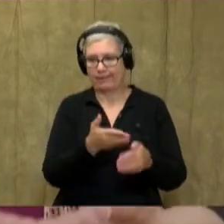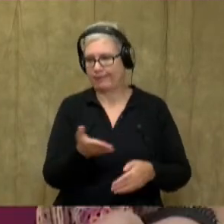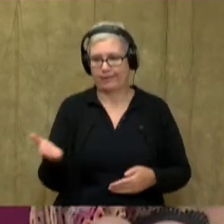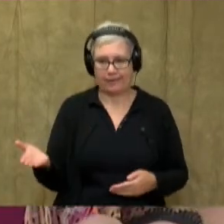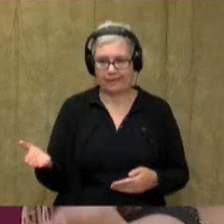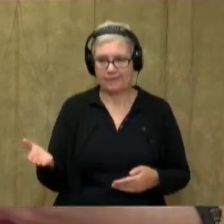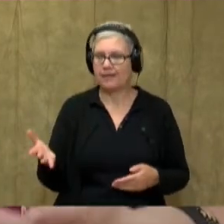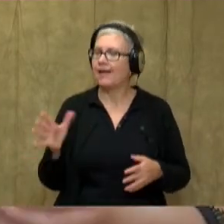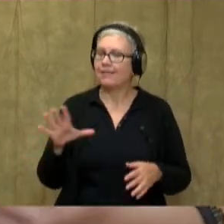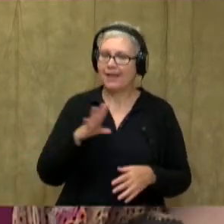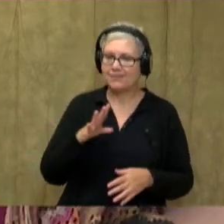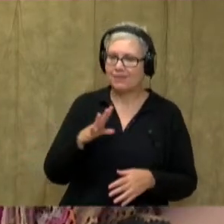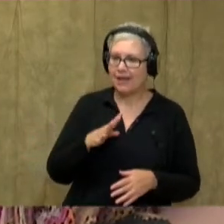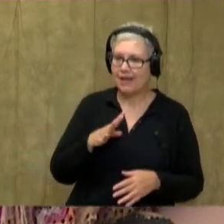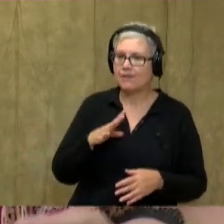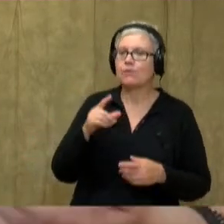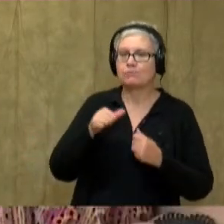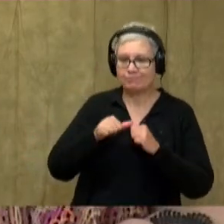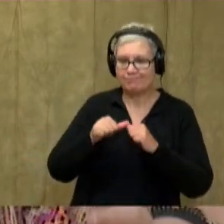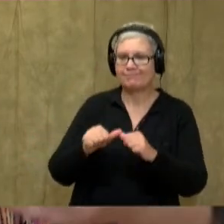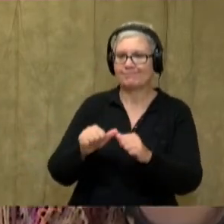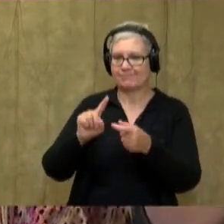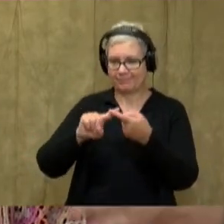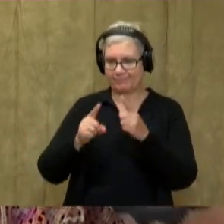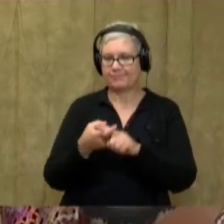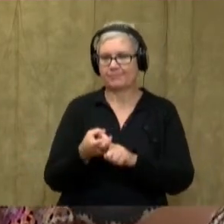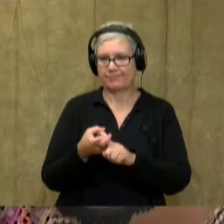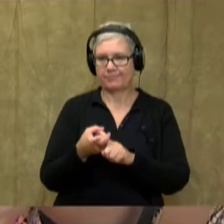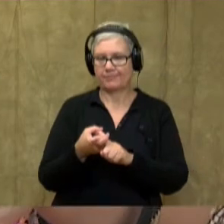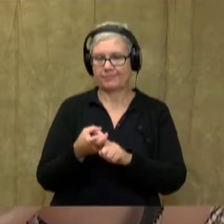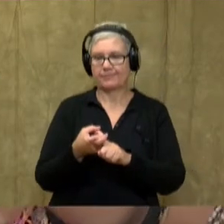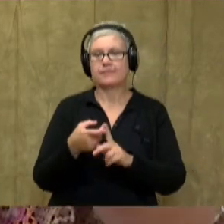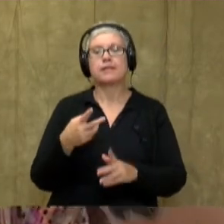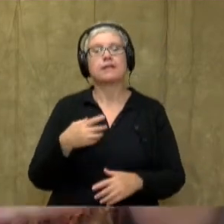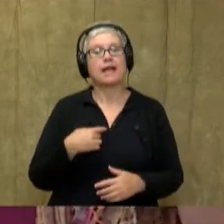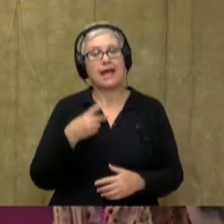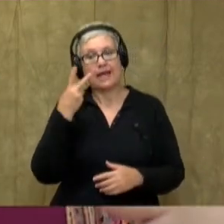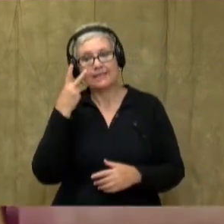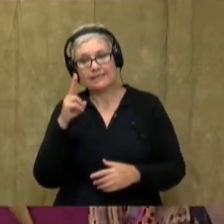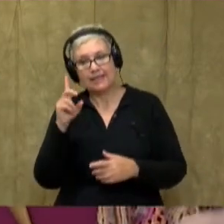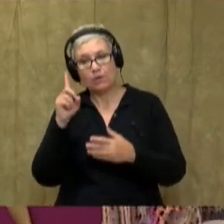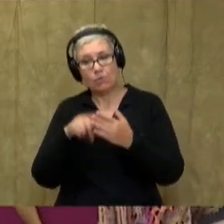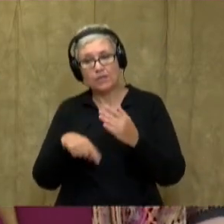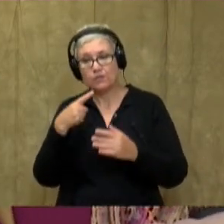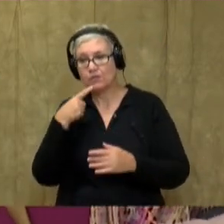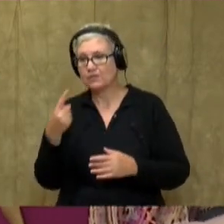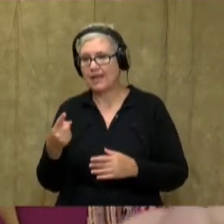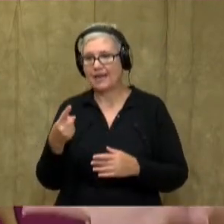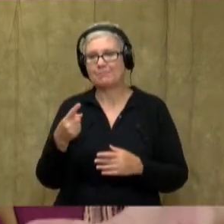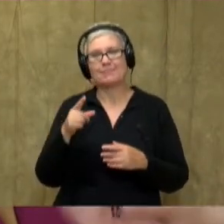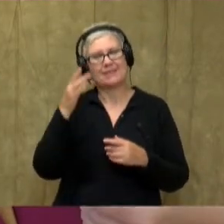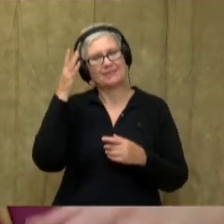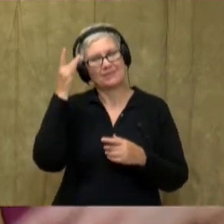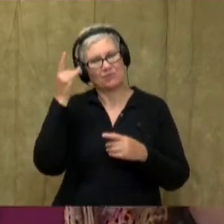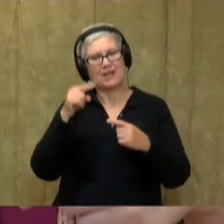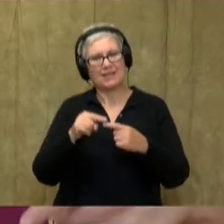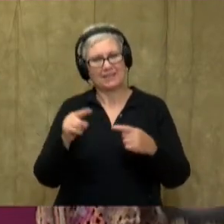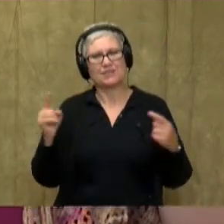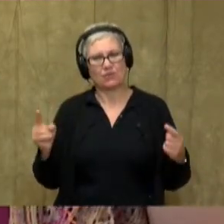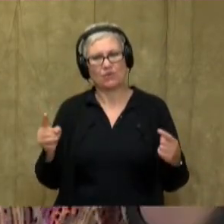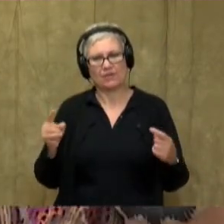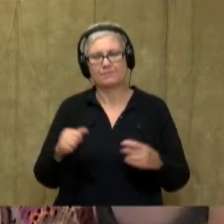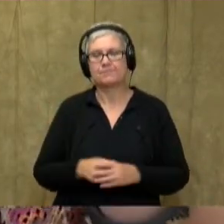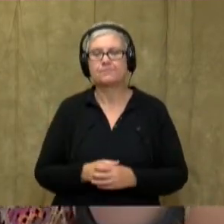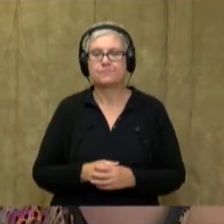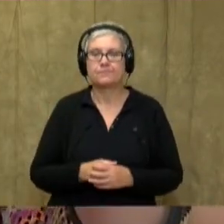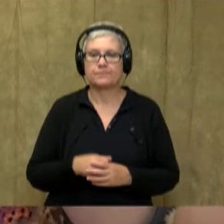really should do. We should learn to do that. Yes, I see what you're saying, but here's why I disagree with that. Okay? And again,